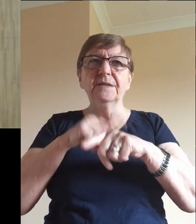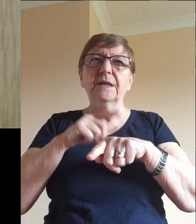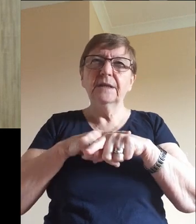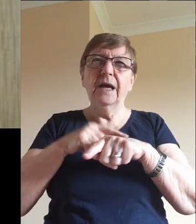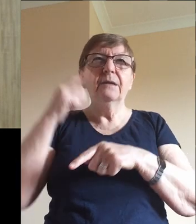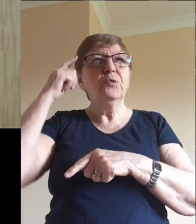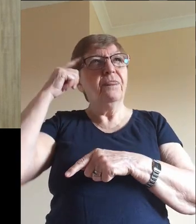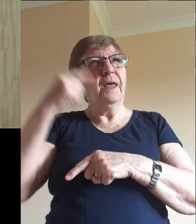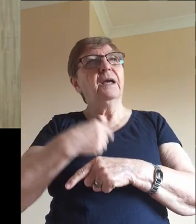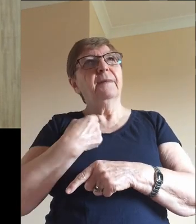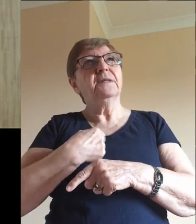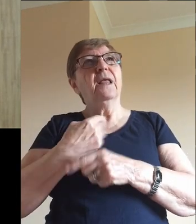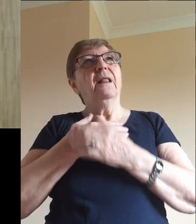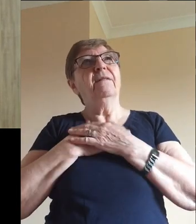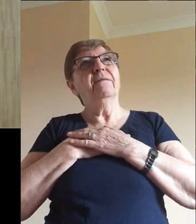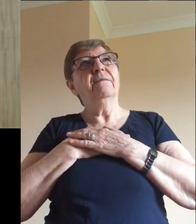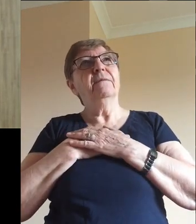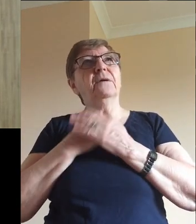pray